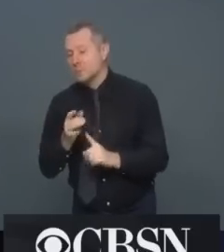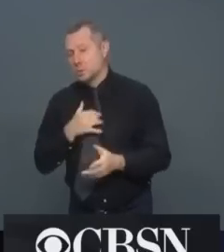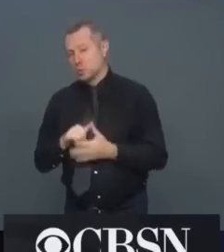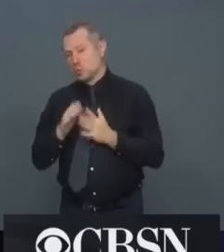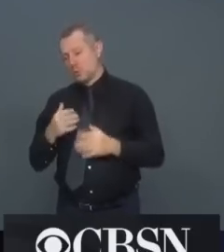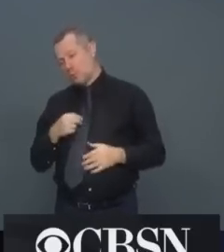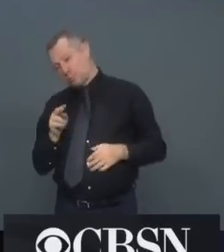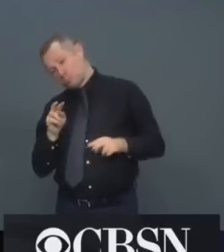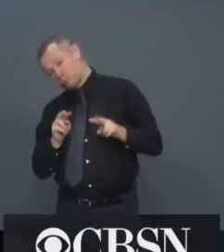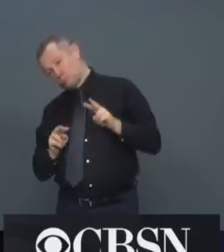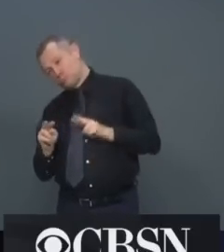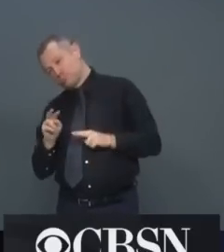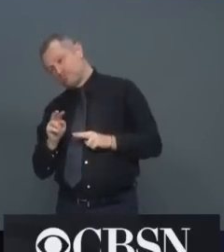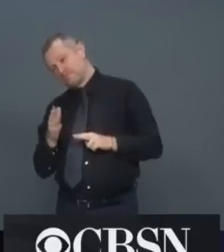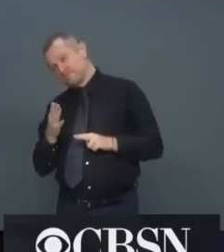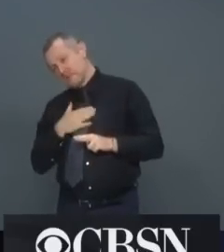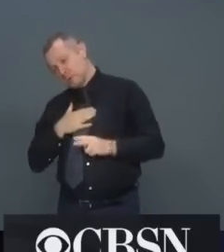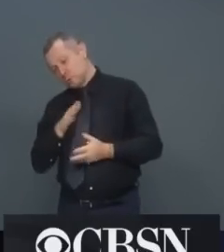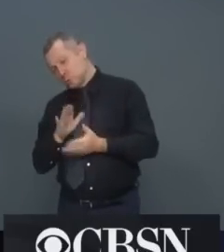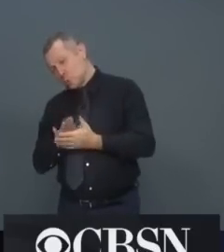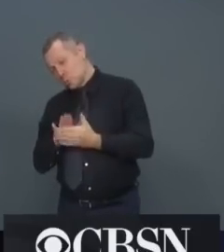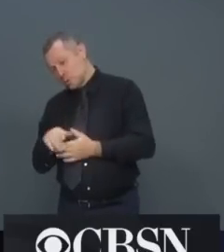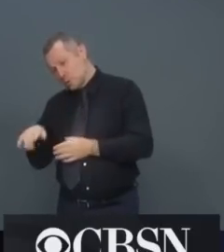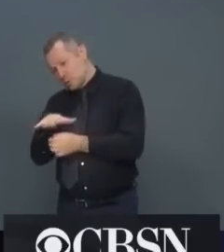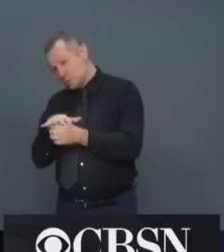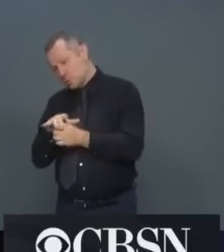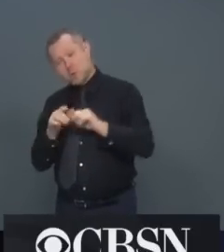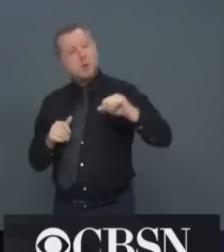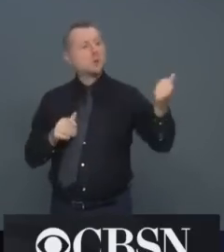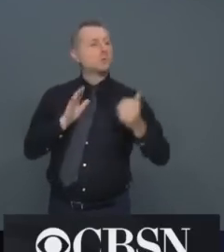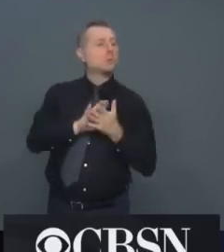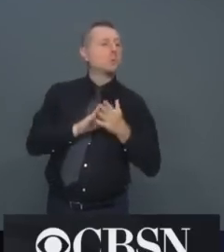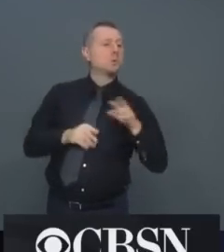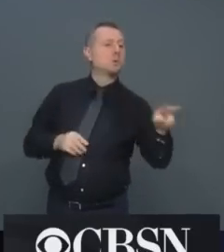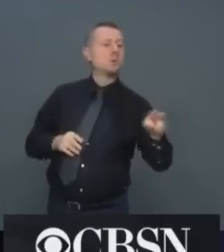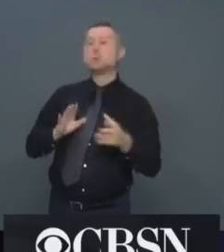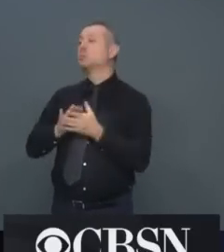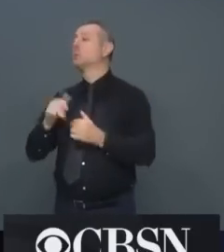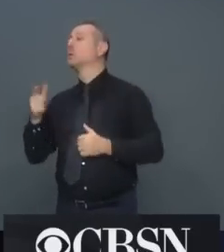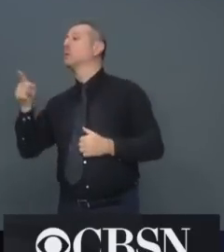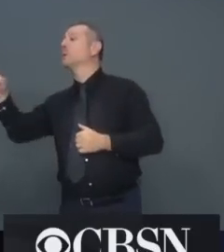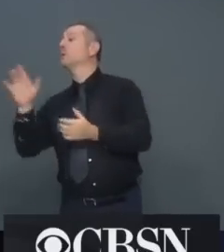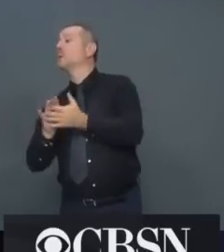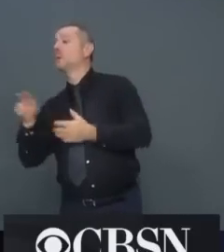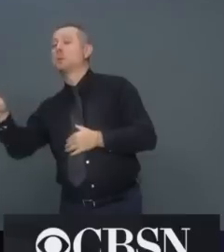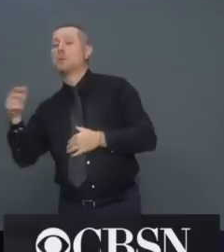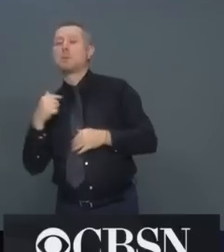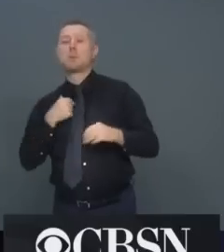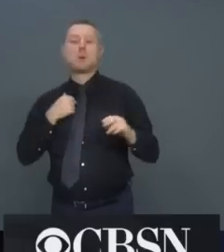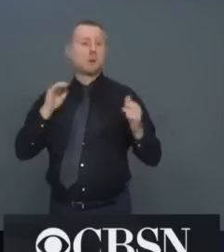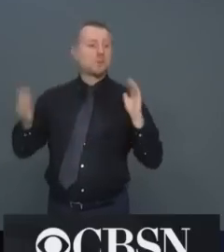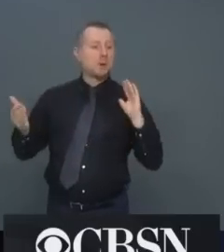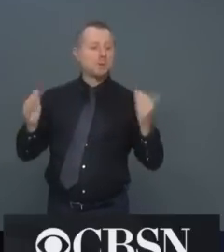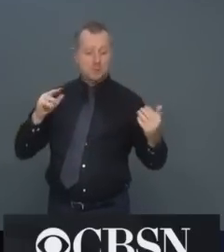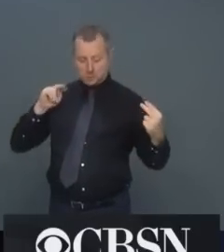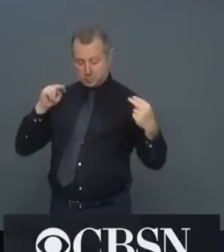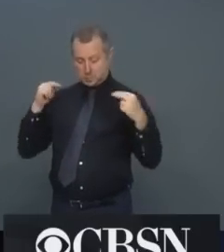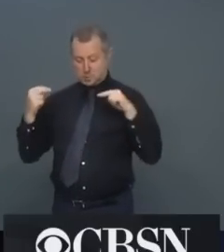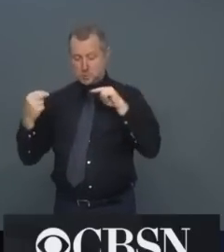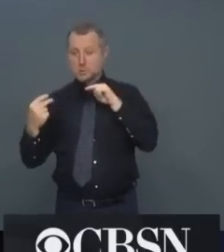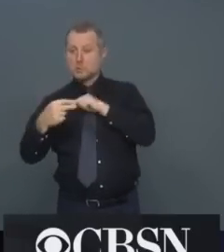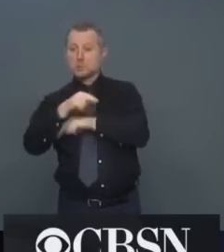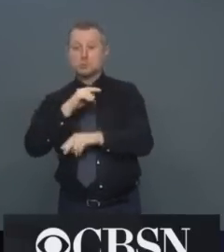your school versus other schools versus other school districts, and you'll know if these plans are